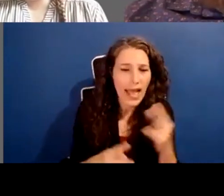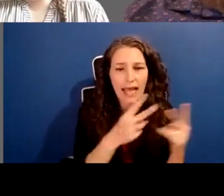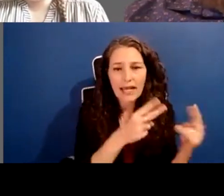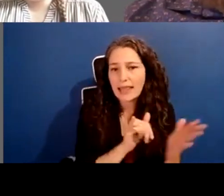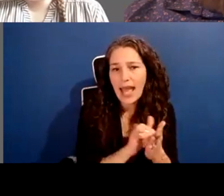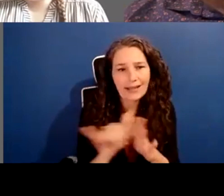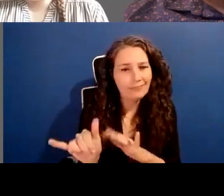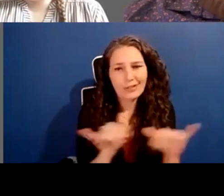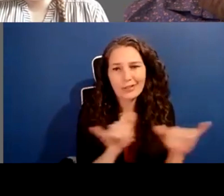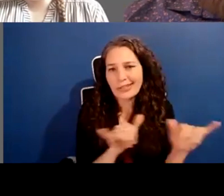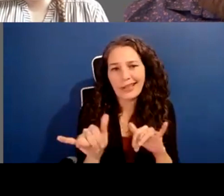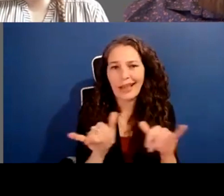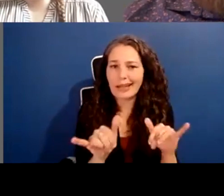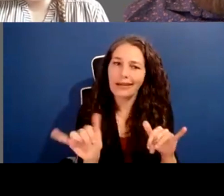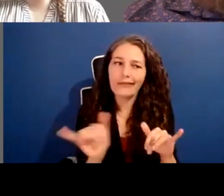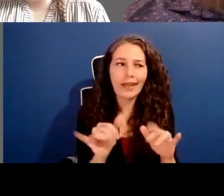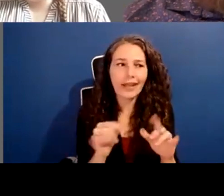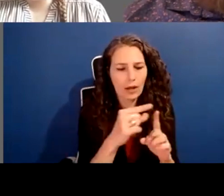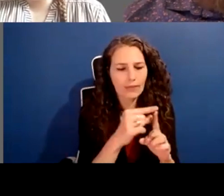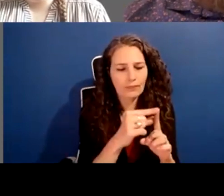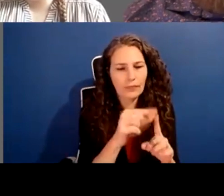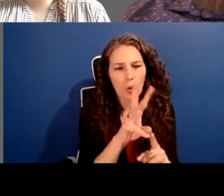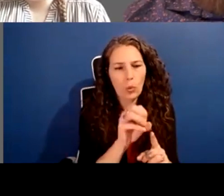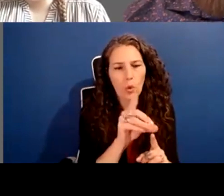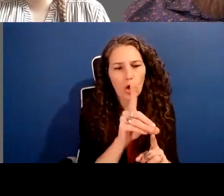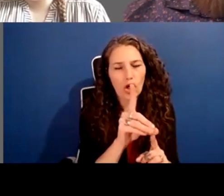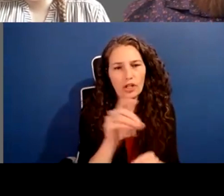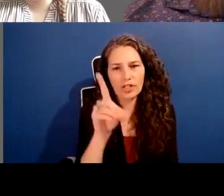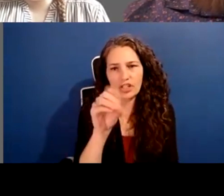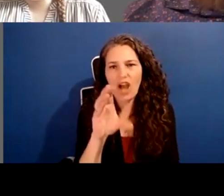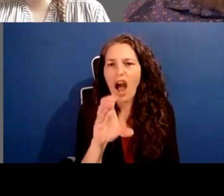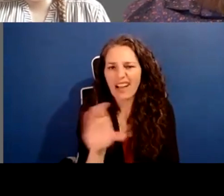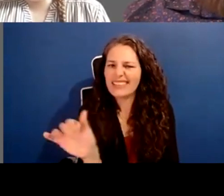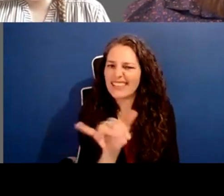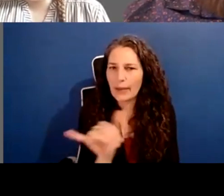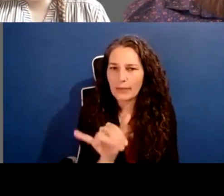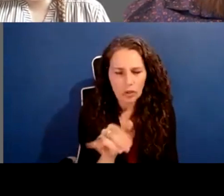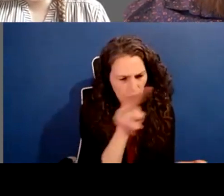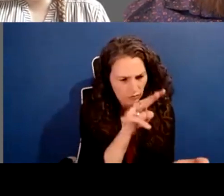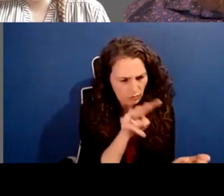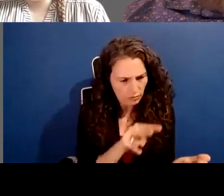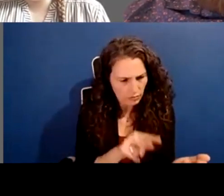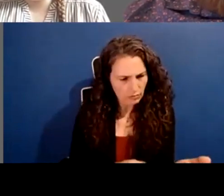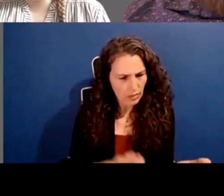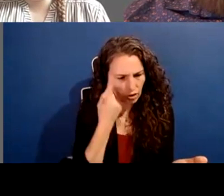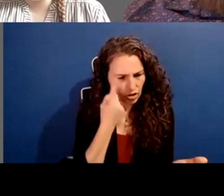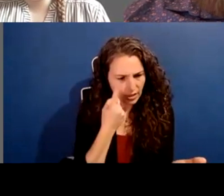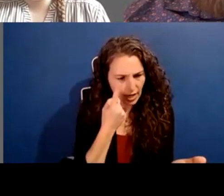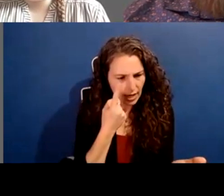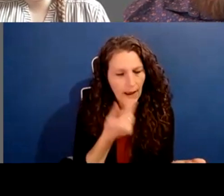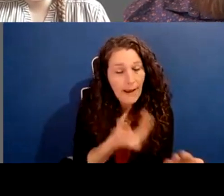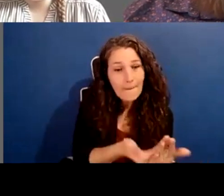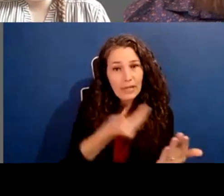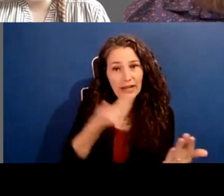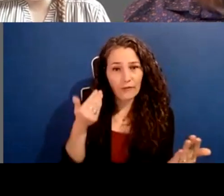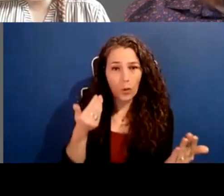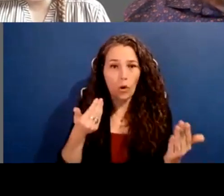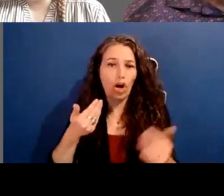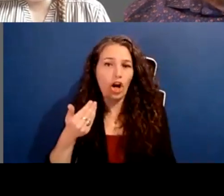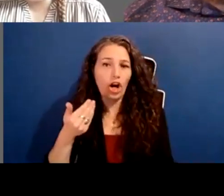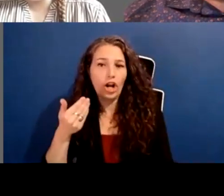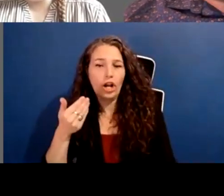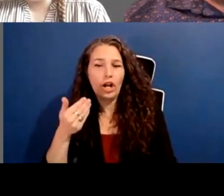just like a Word document so that I can get kind of the gist of it before going through and doing the tech part.